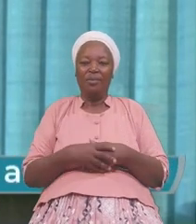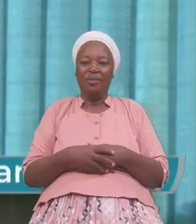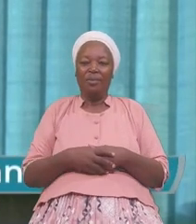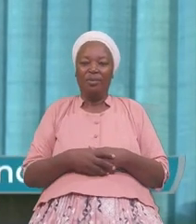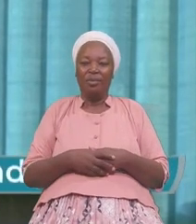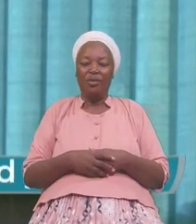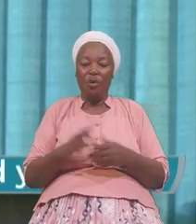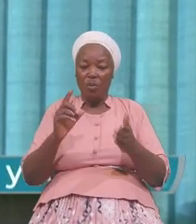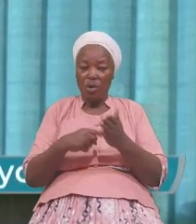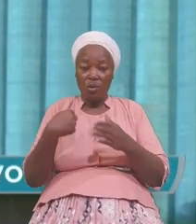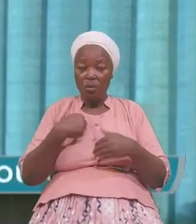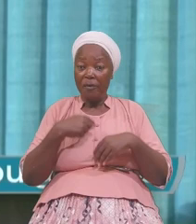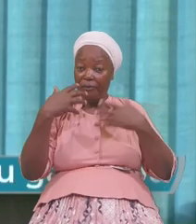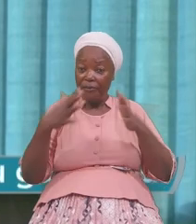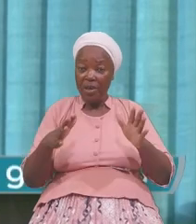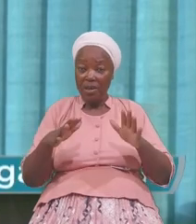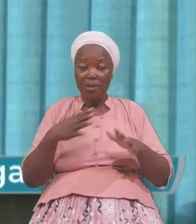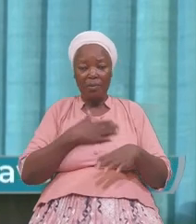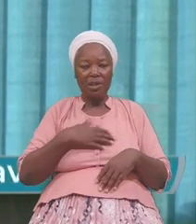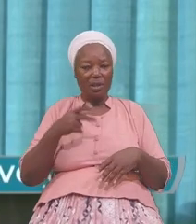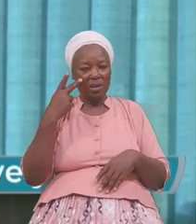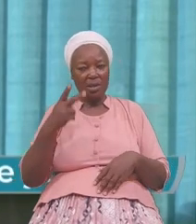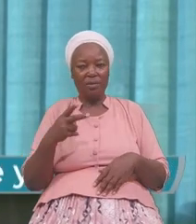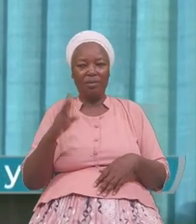Once you are through, you just wave the flag